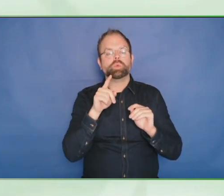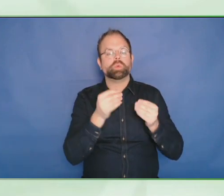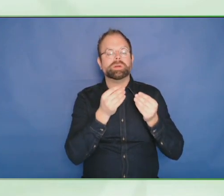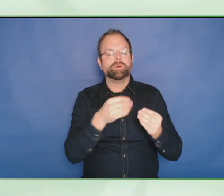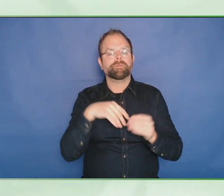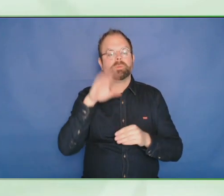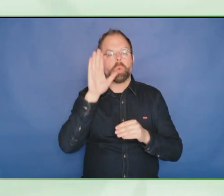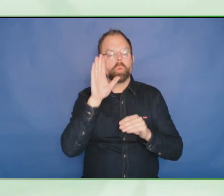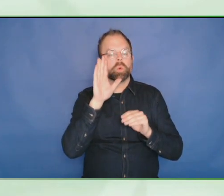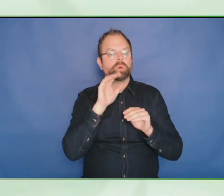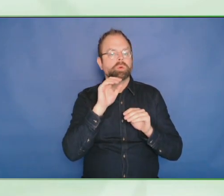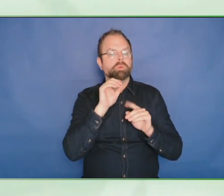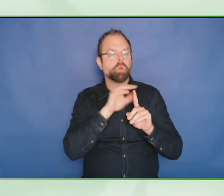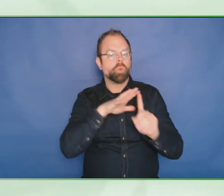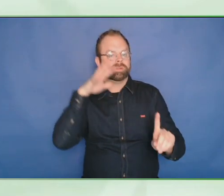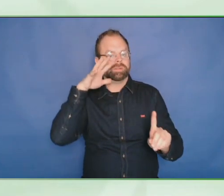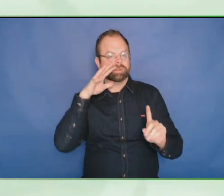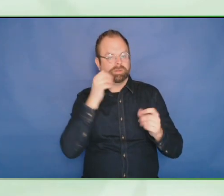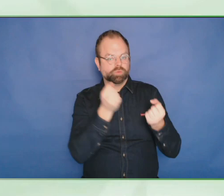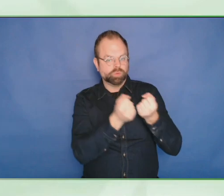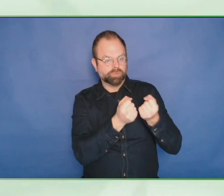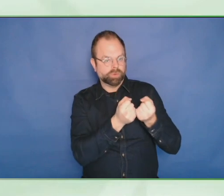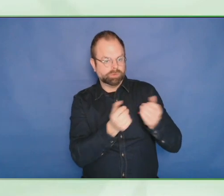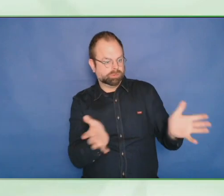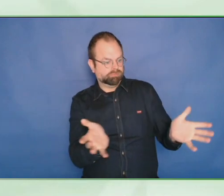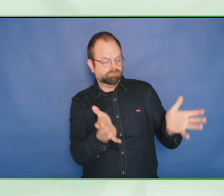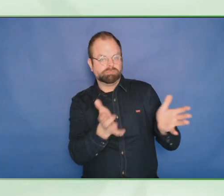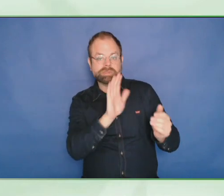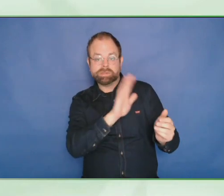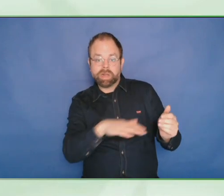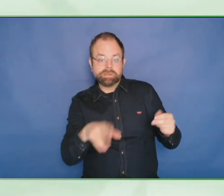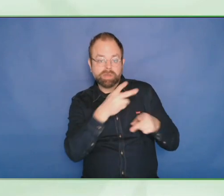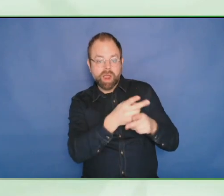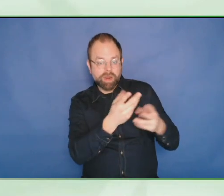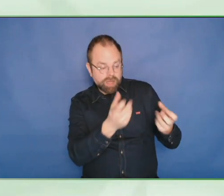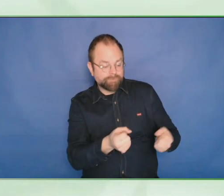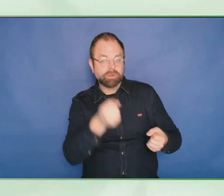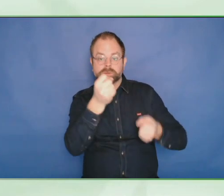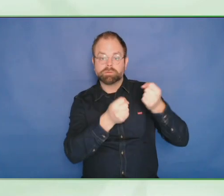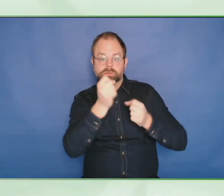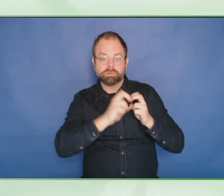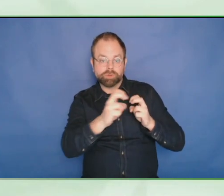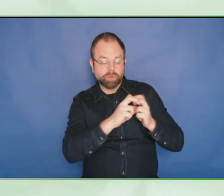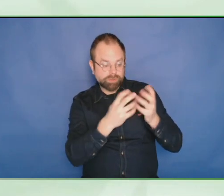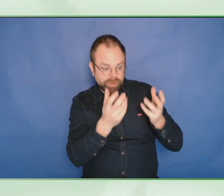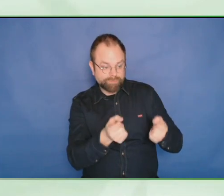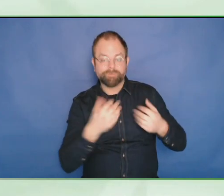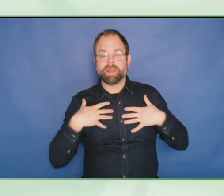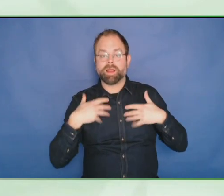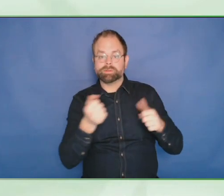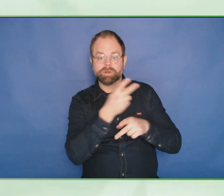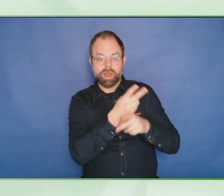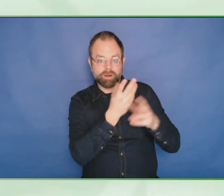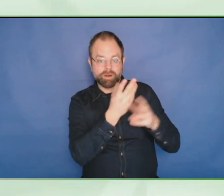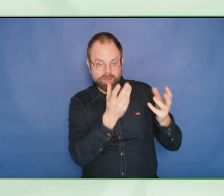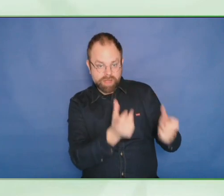that's led to because of the holistic support that you provide? So we try to provide anything that a woman with disability would need in